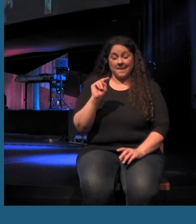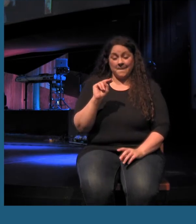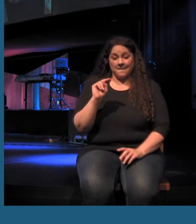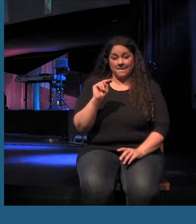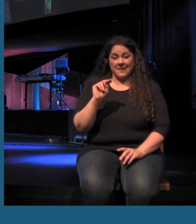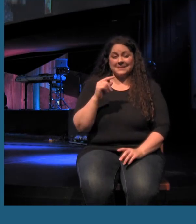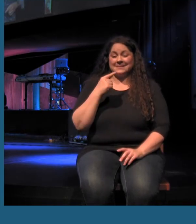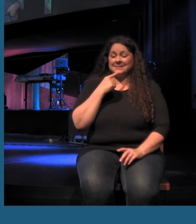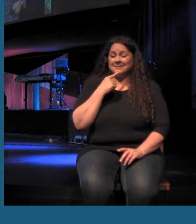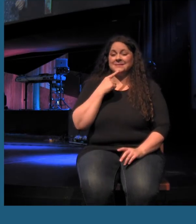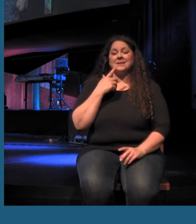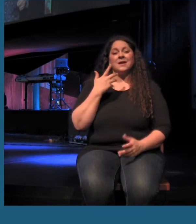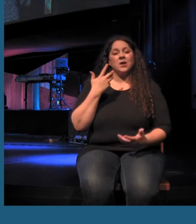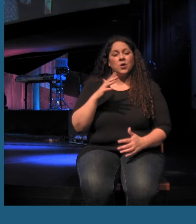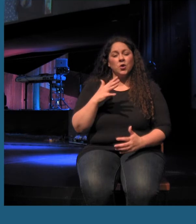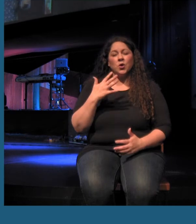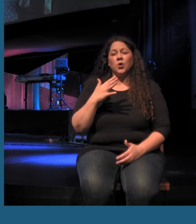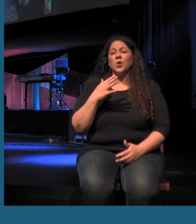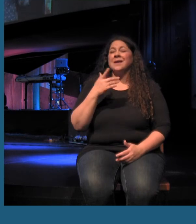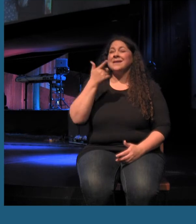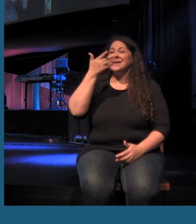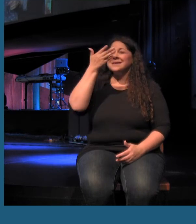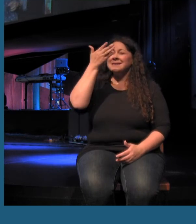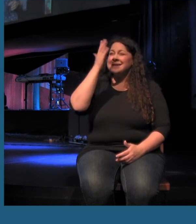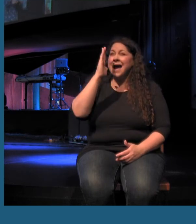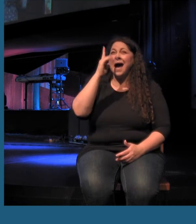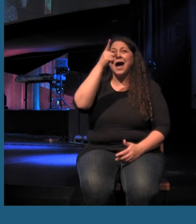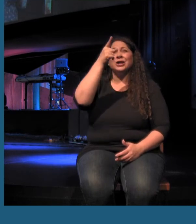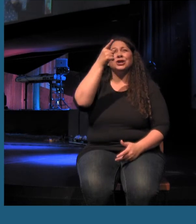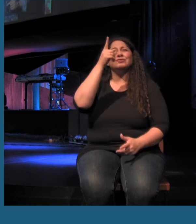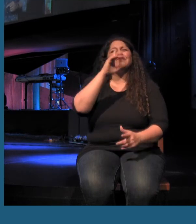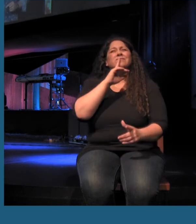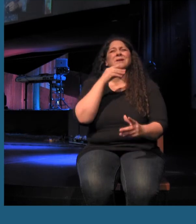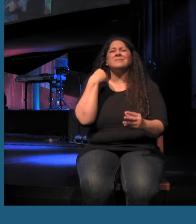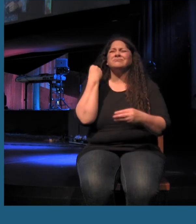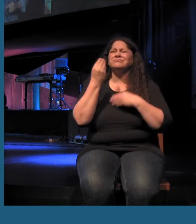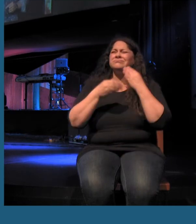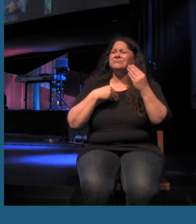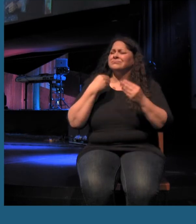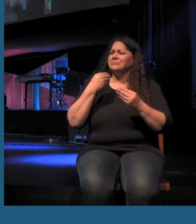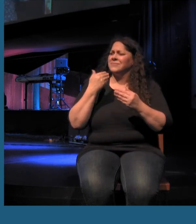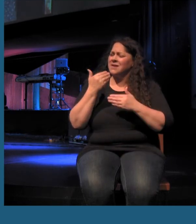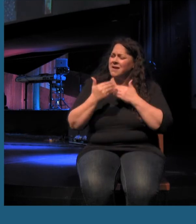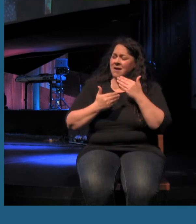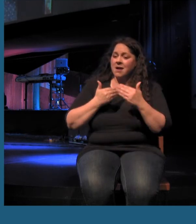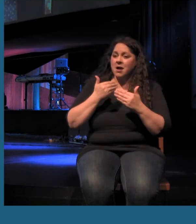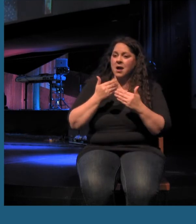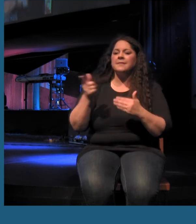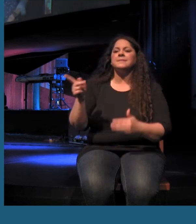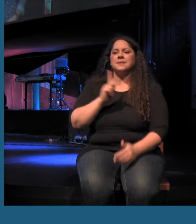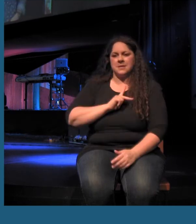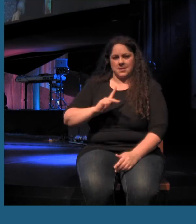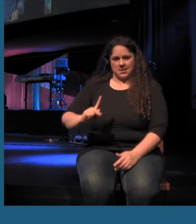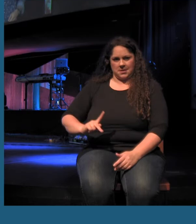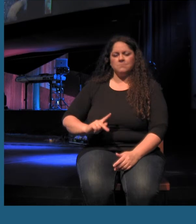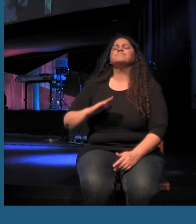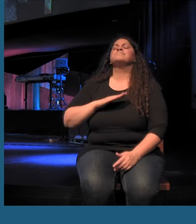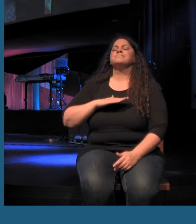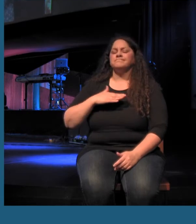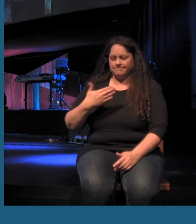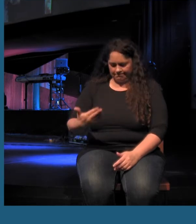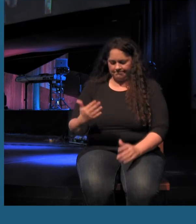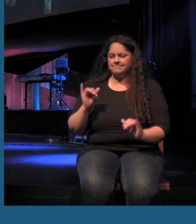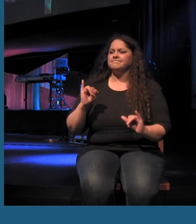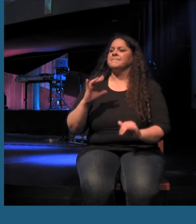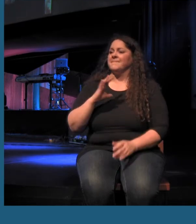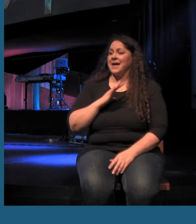gracious hand of my God upon me, the king granted my request. Alignment with God gives us confidence in him, even